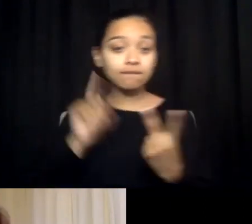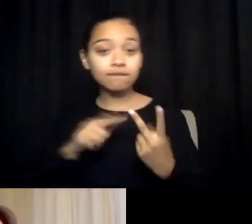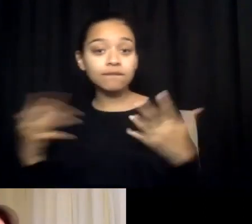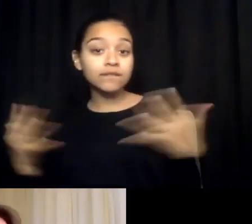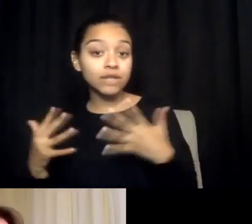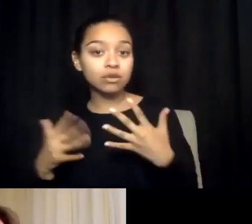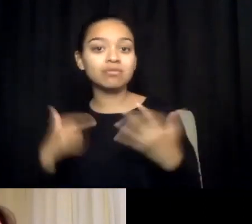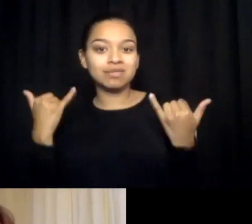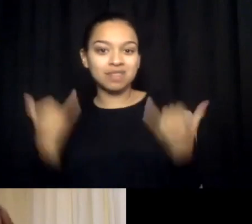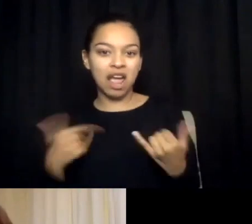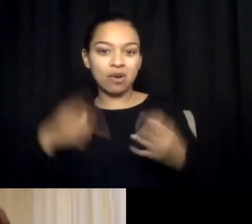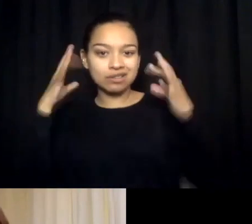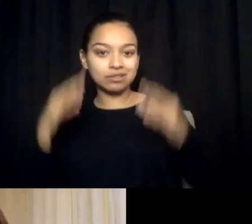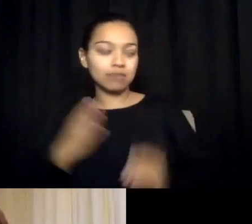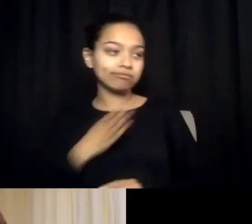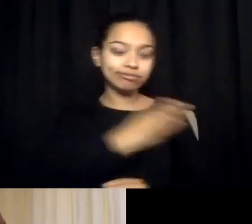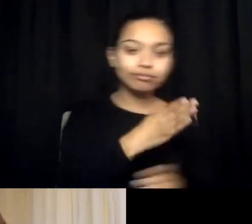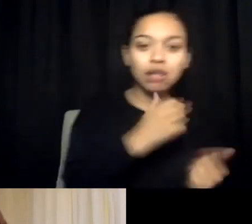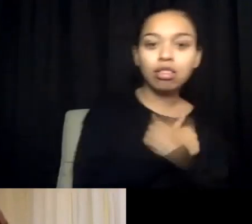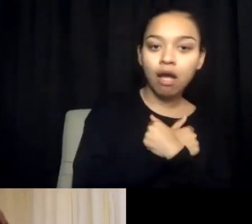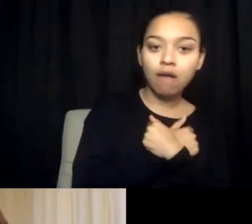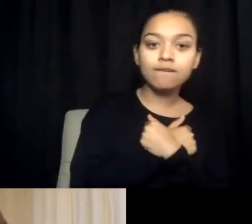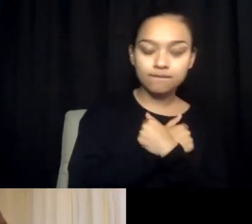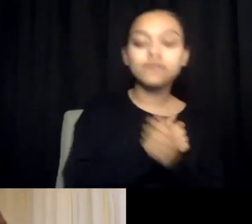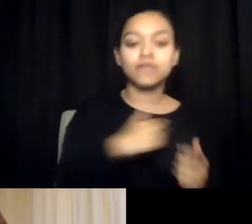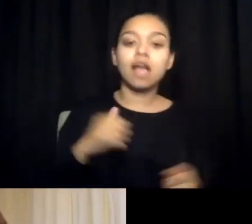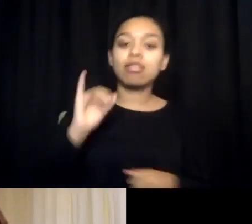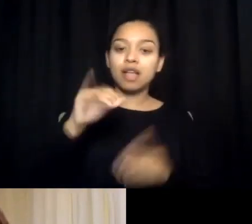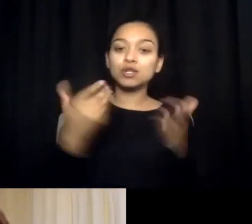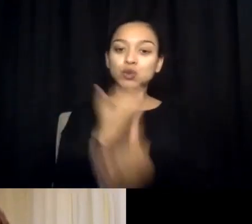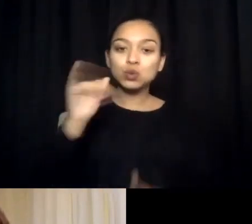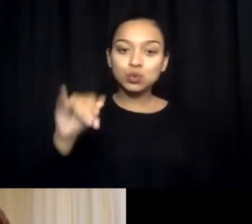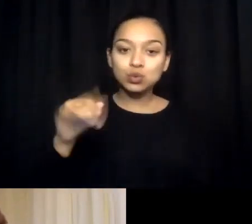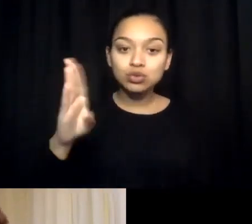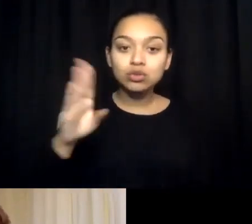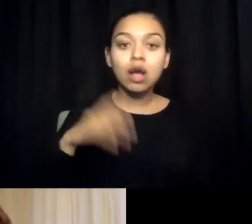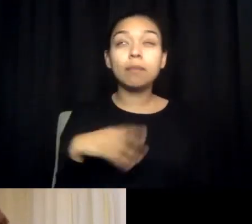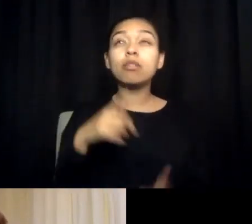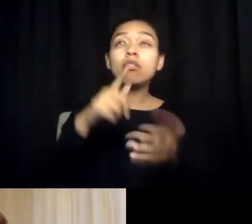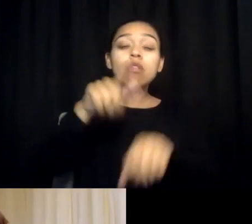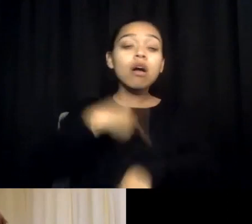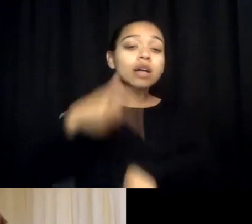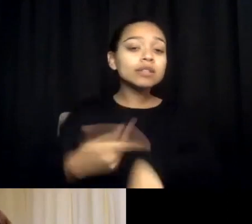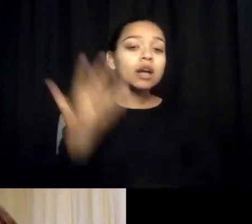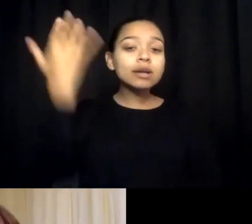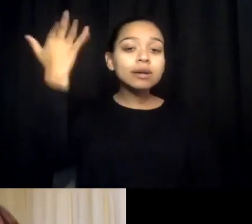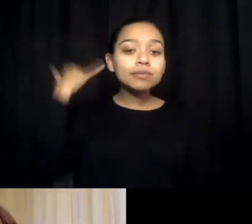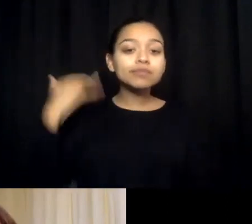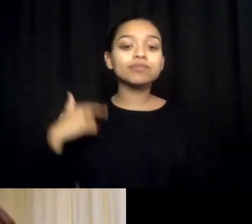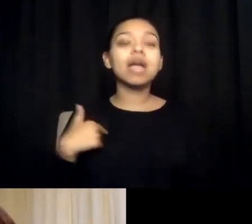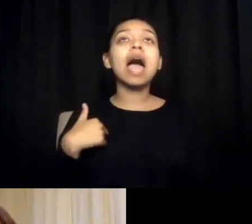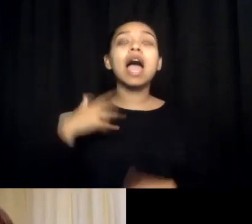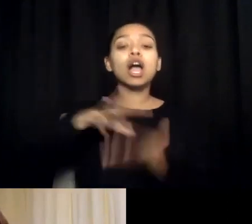have this new job that I'm going to do. And I've learned a long time ago what I call taking fear off the